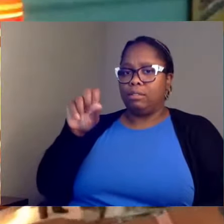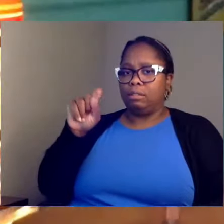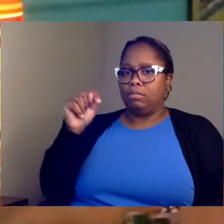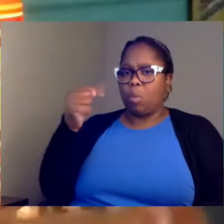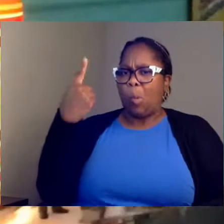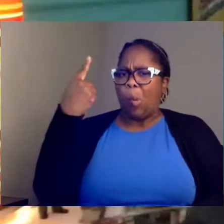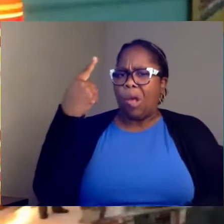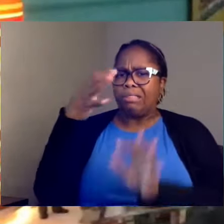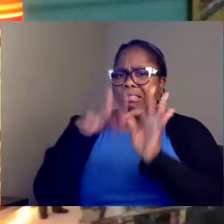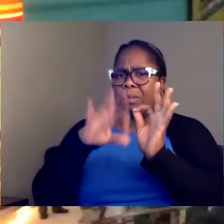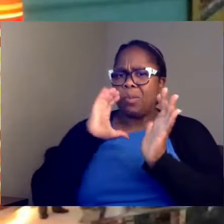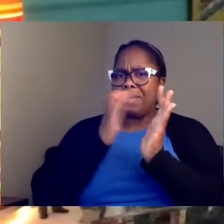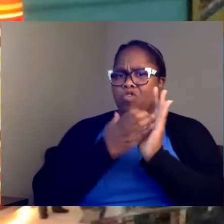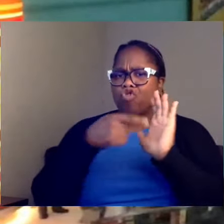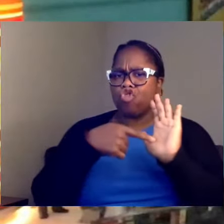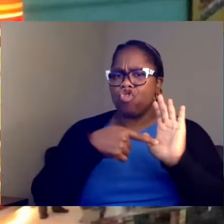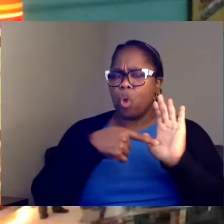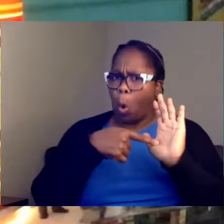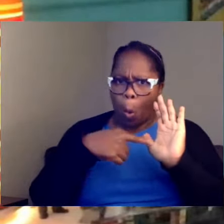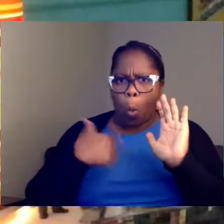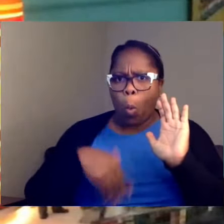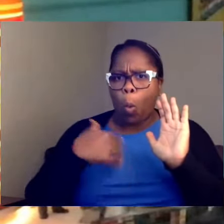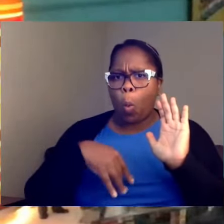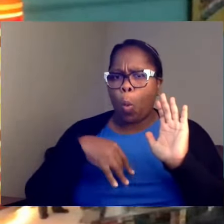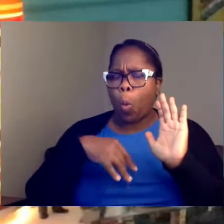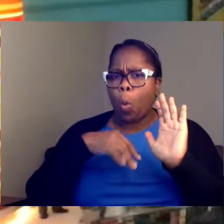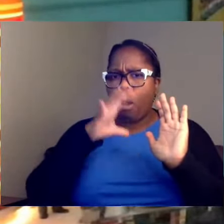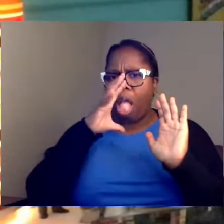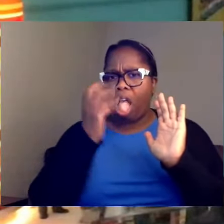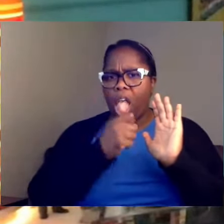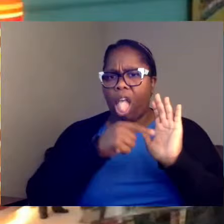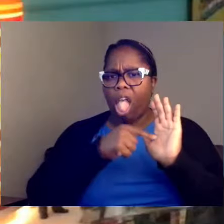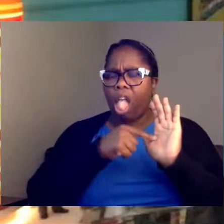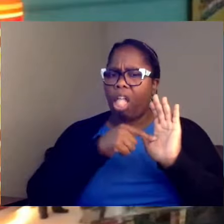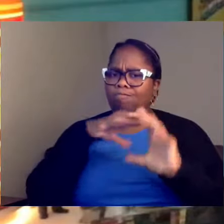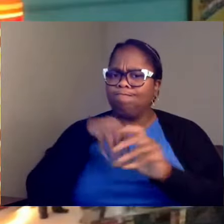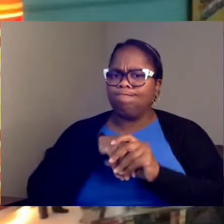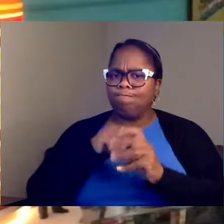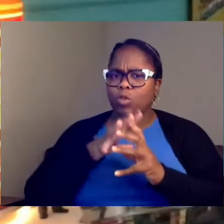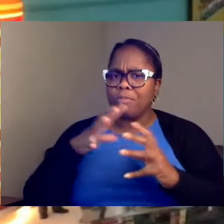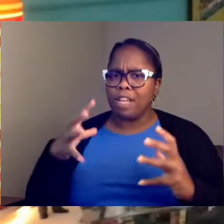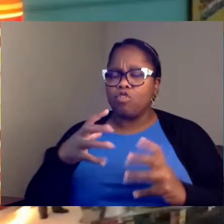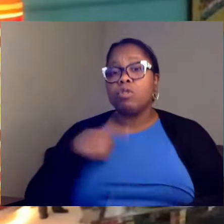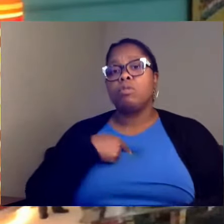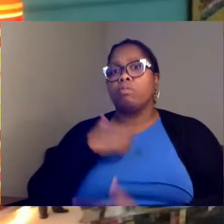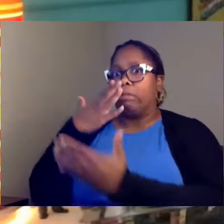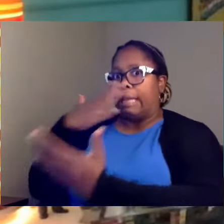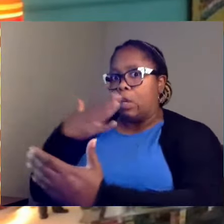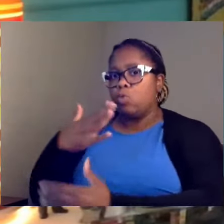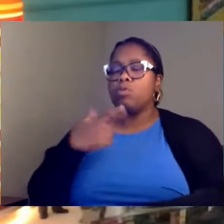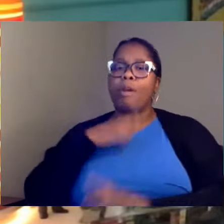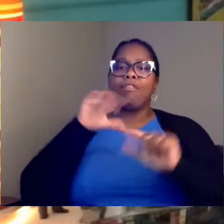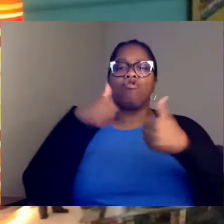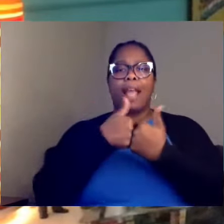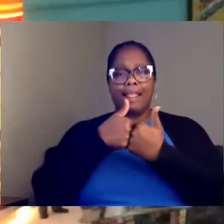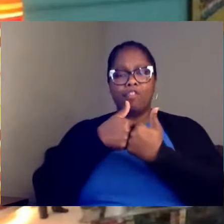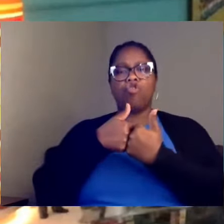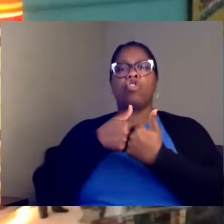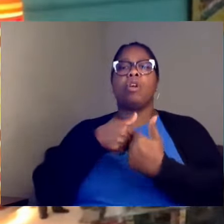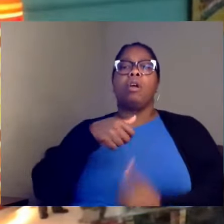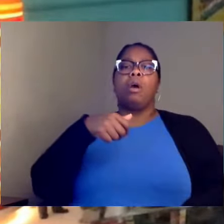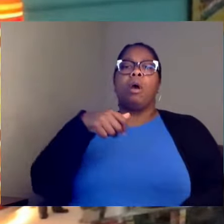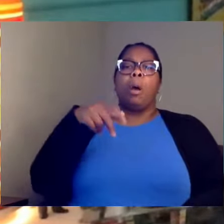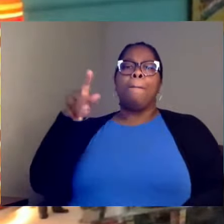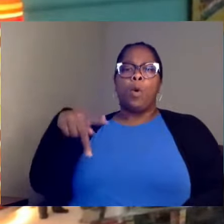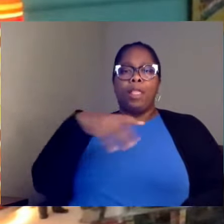And so I would challenge that the Portland Police Bureau and the Portland Police Association to acknowledge